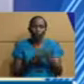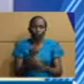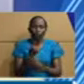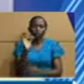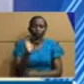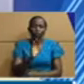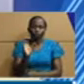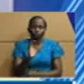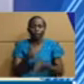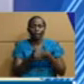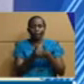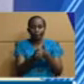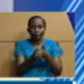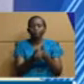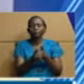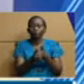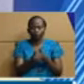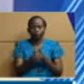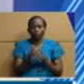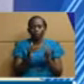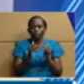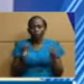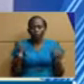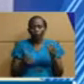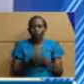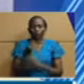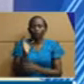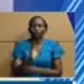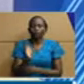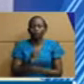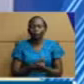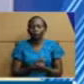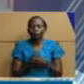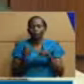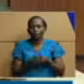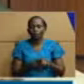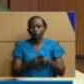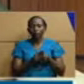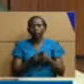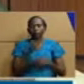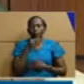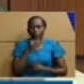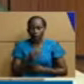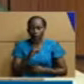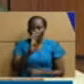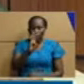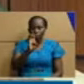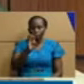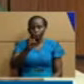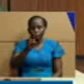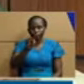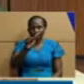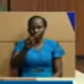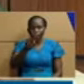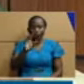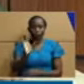You lead the Equal Opportunities Commission. Very nice to have you here. I have also Mr. Bernard Mujuni, is Commissioner Equity and